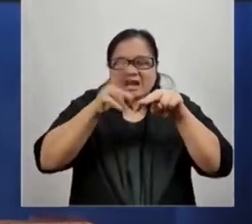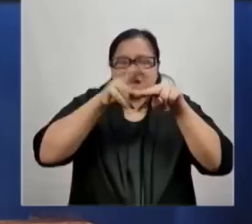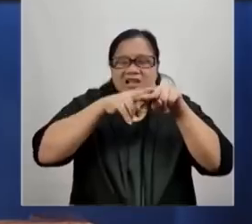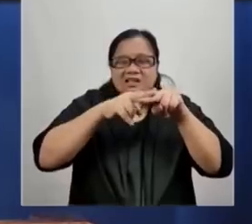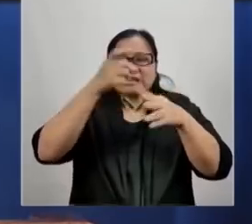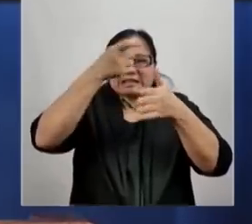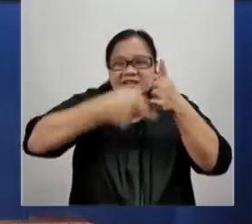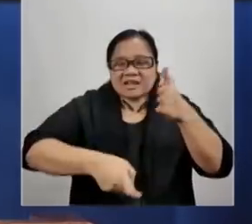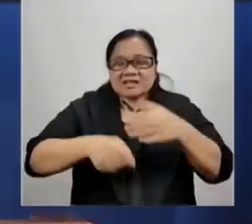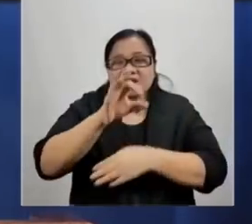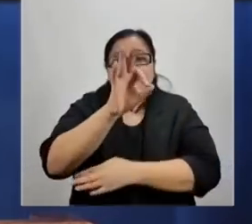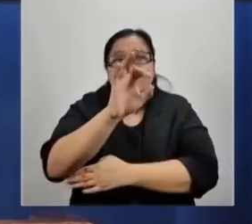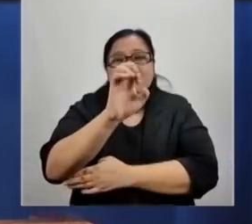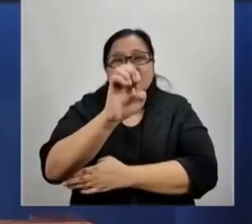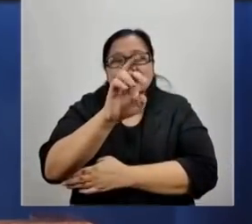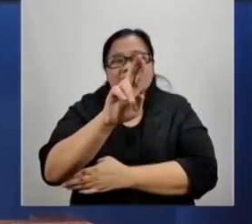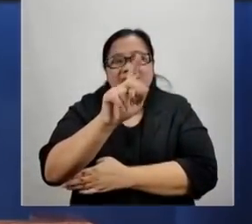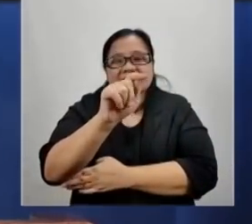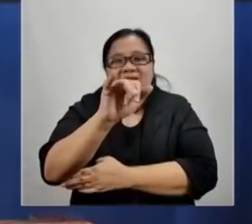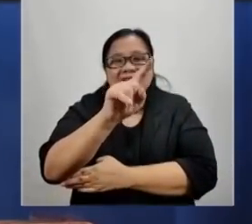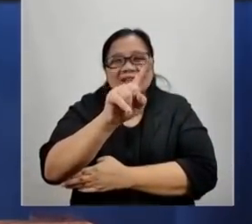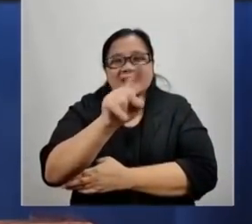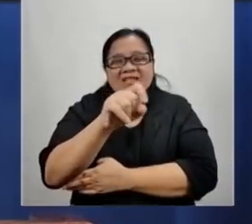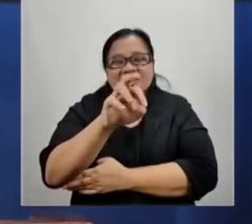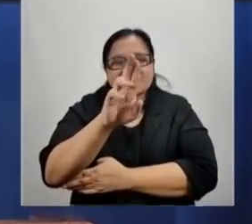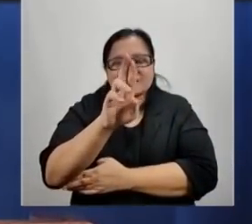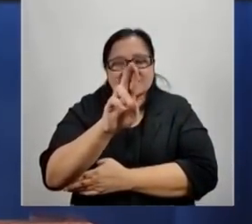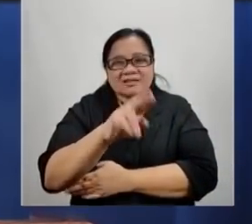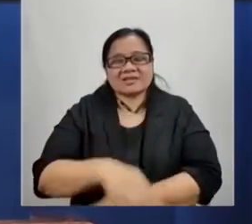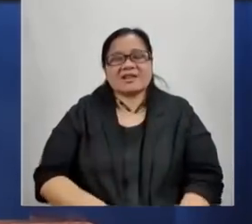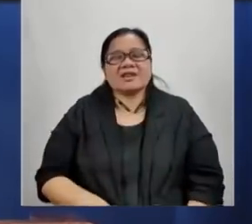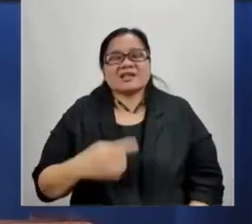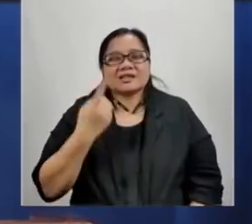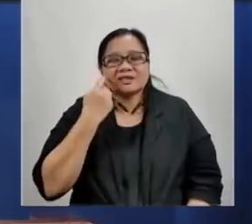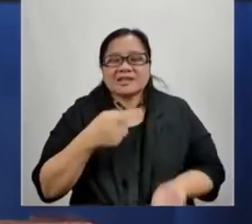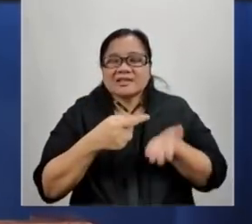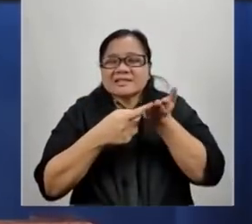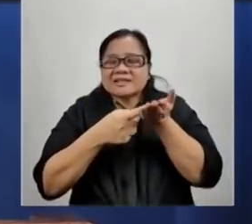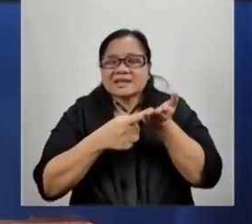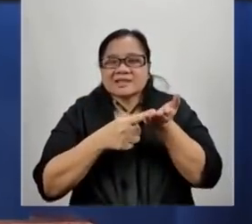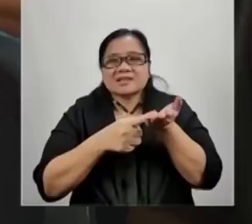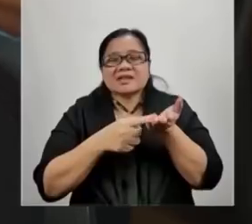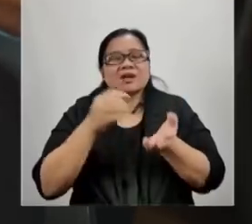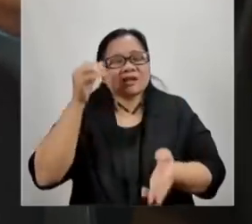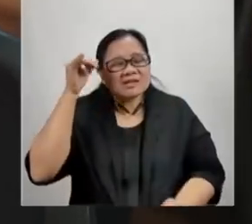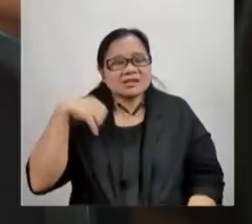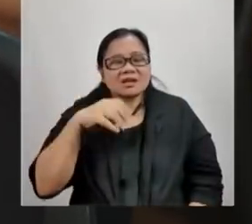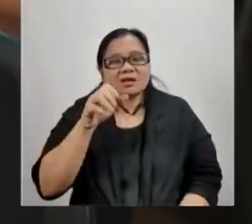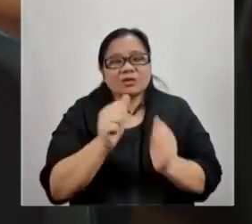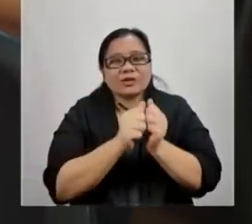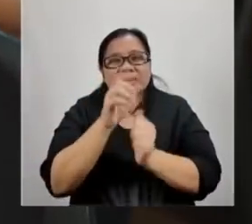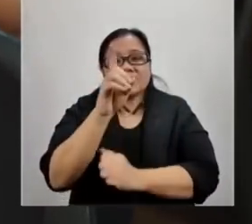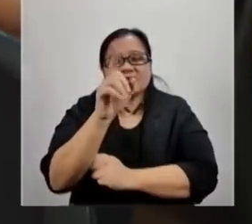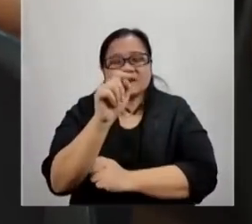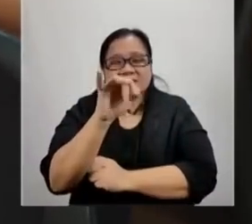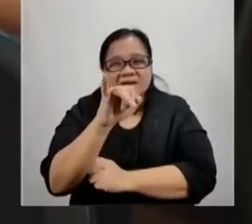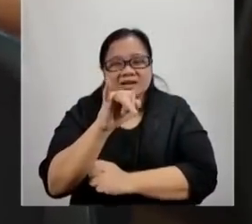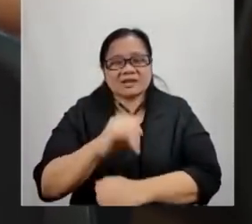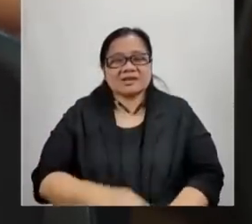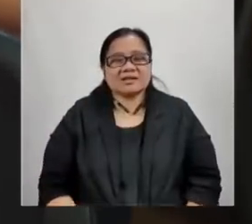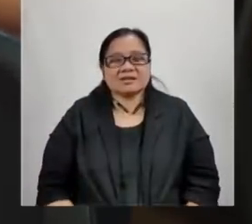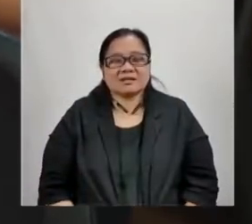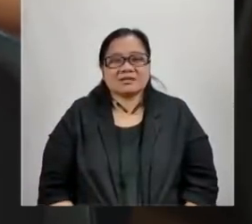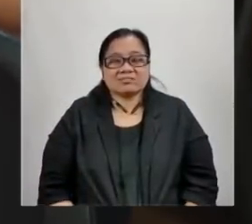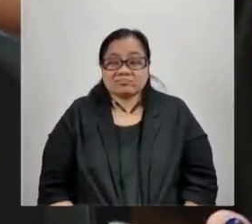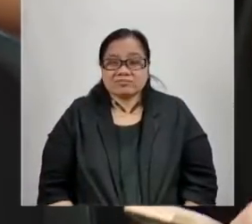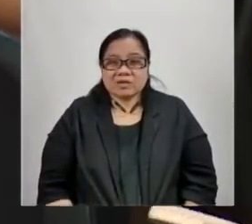was among those things that were discussed by the President with the DTI Secretary. Since the DTI was involved, will price